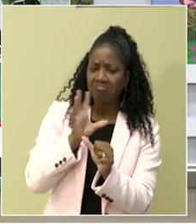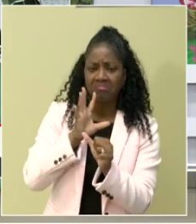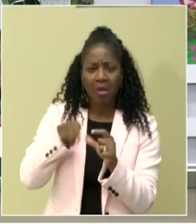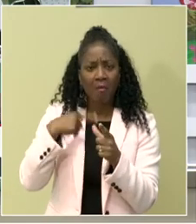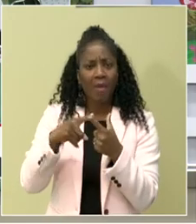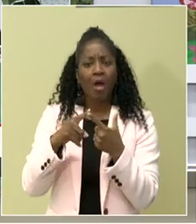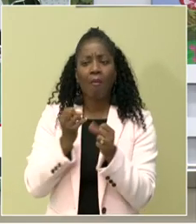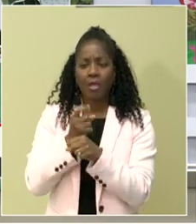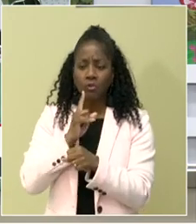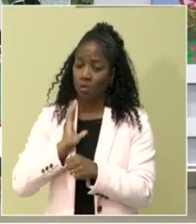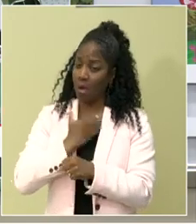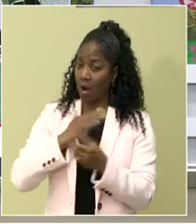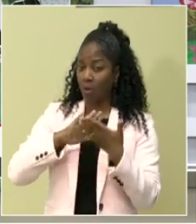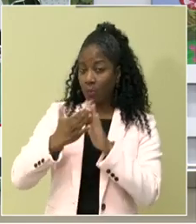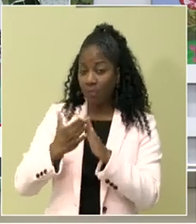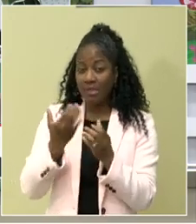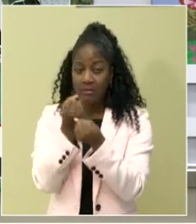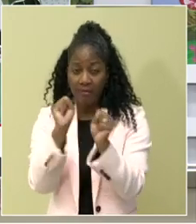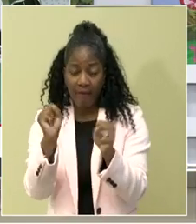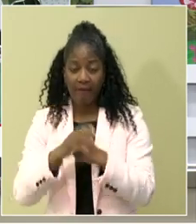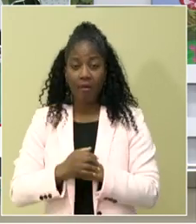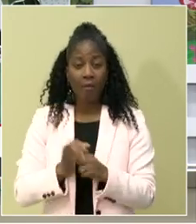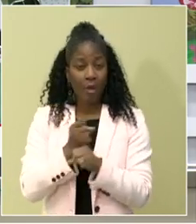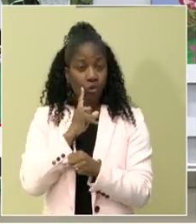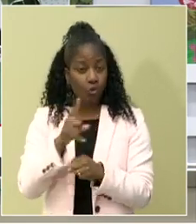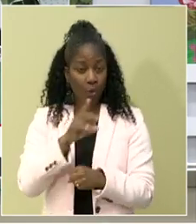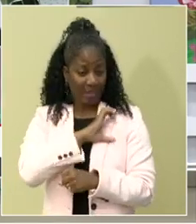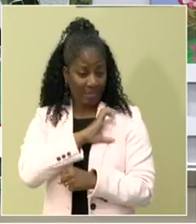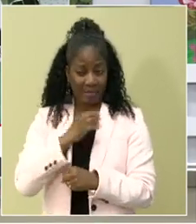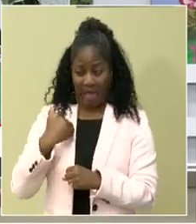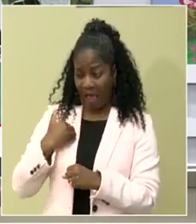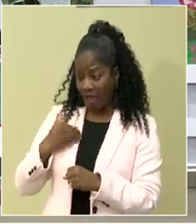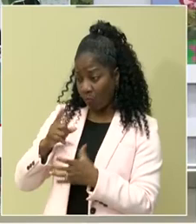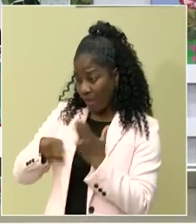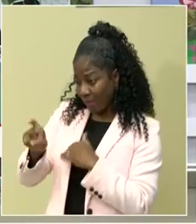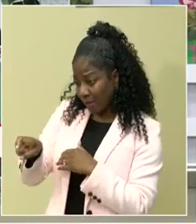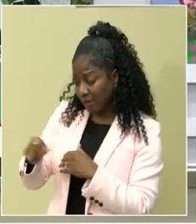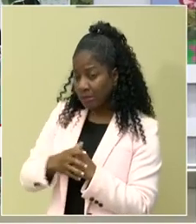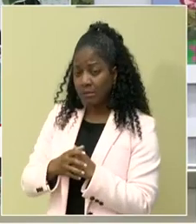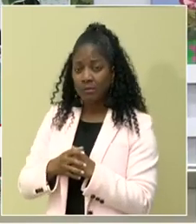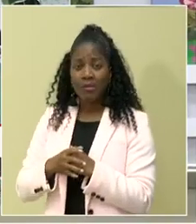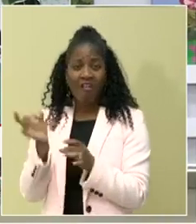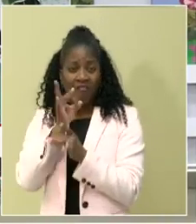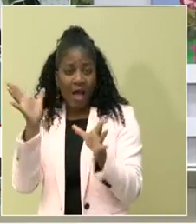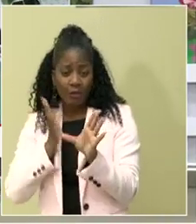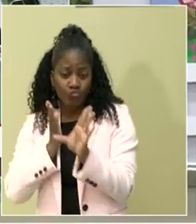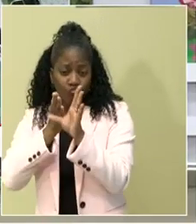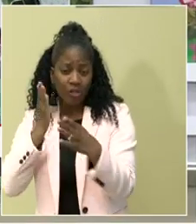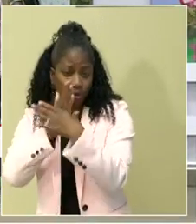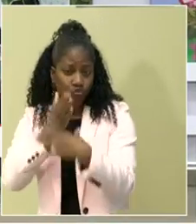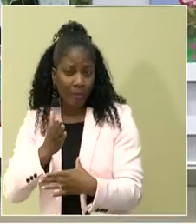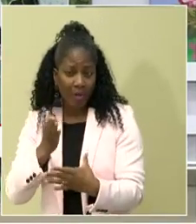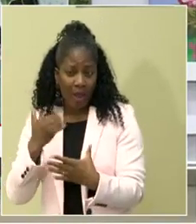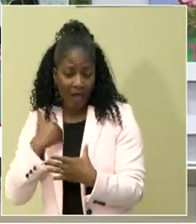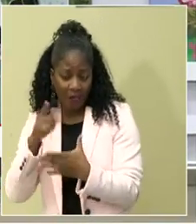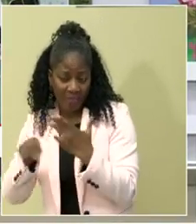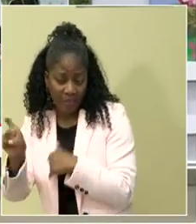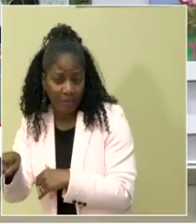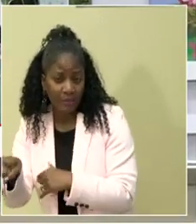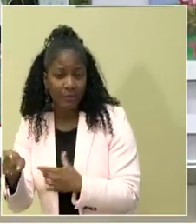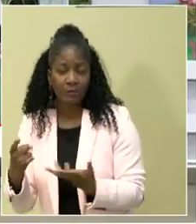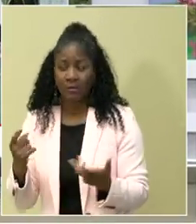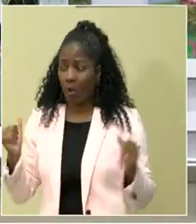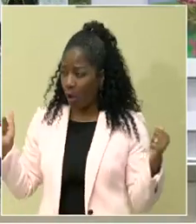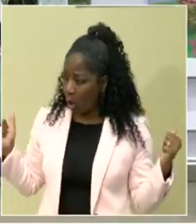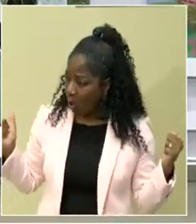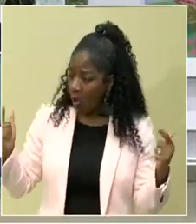making sure our communities are safe, the police have what they need, the violence interrupters have what they need, that we're all doing our